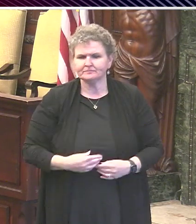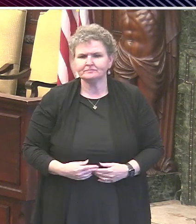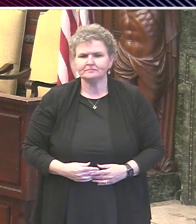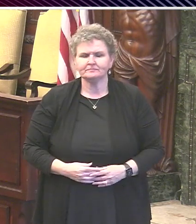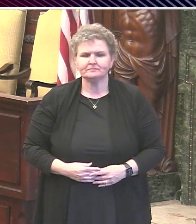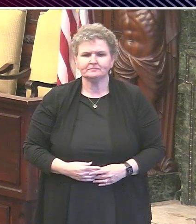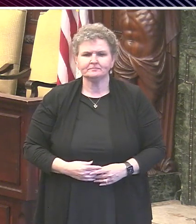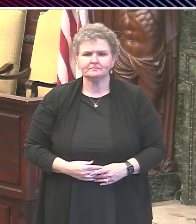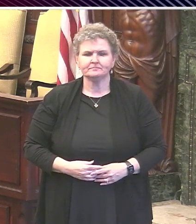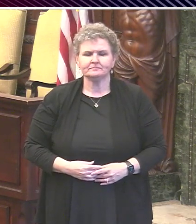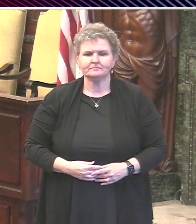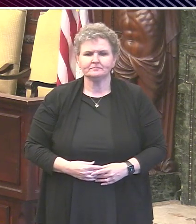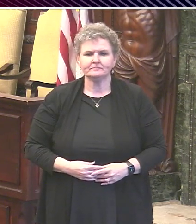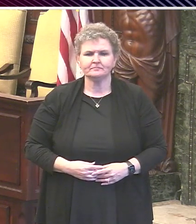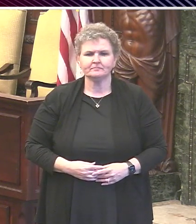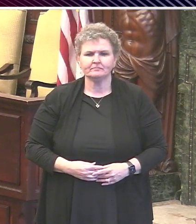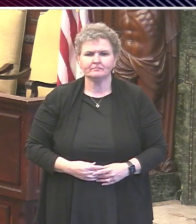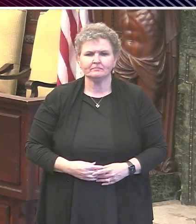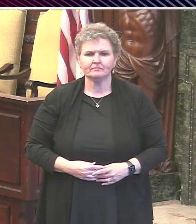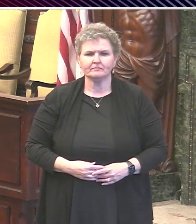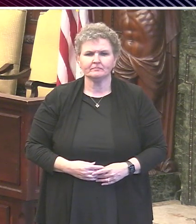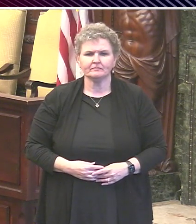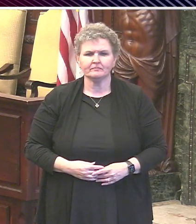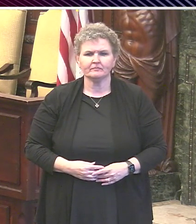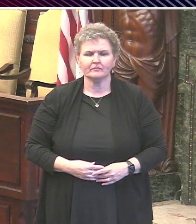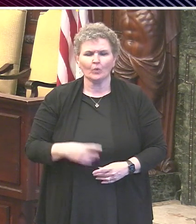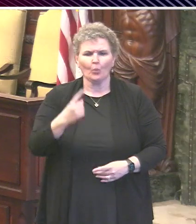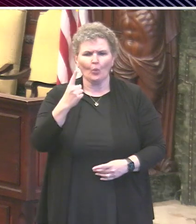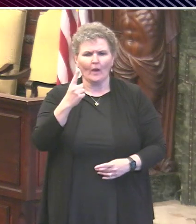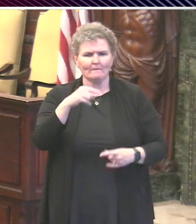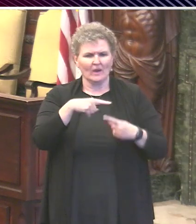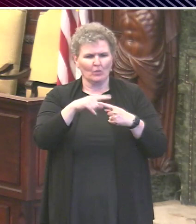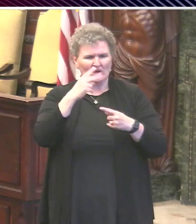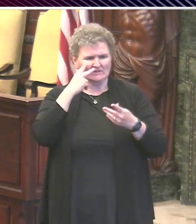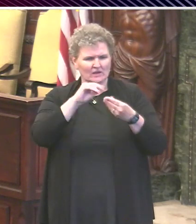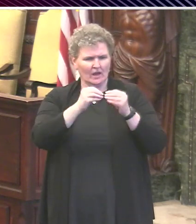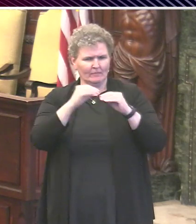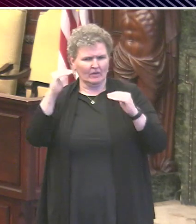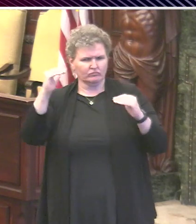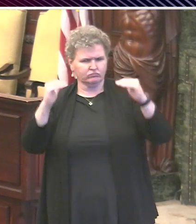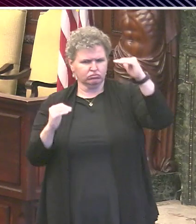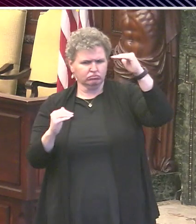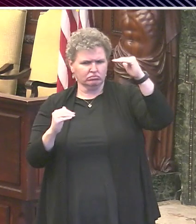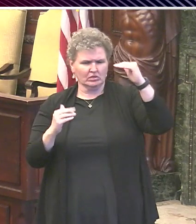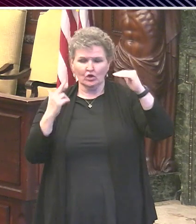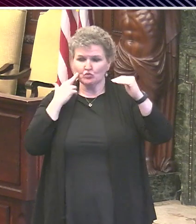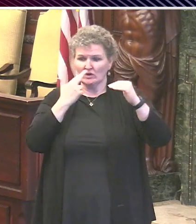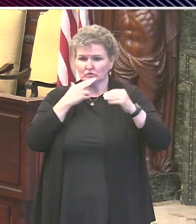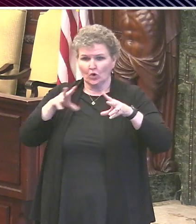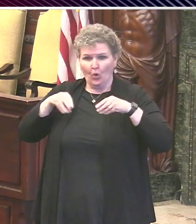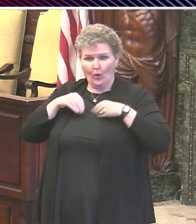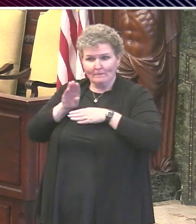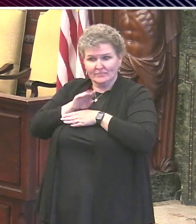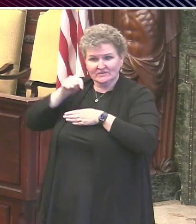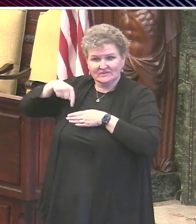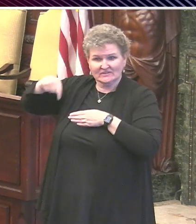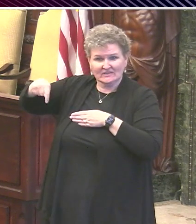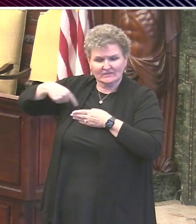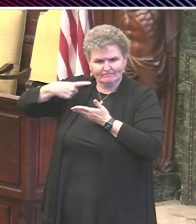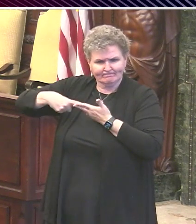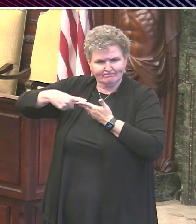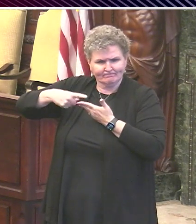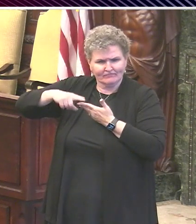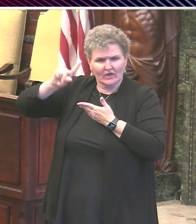question on one other disparity that I noticed, or that some restaurant owners were talking about between Governor Wolf's recent order